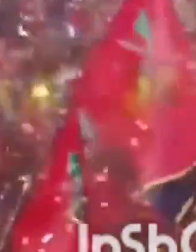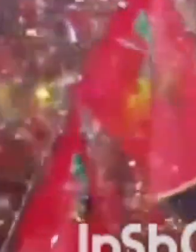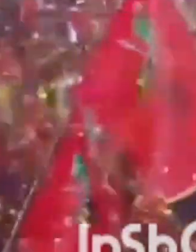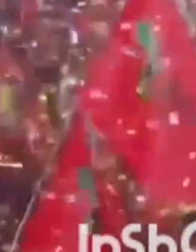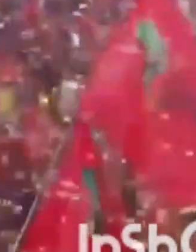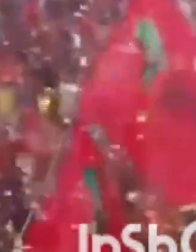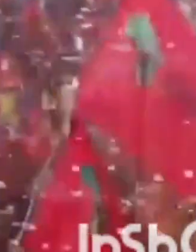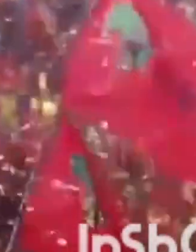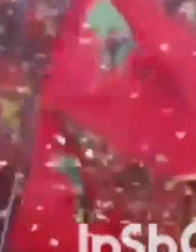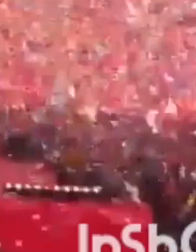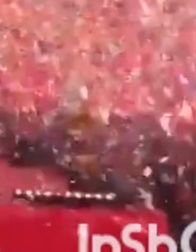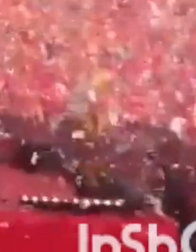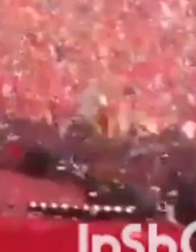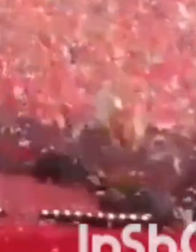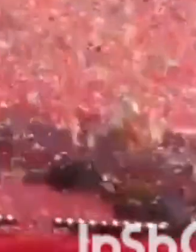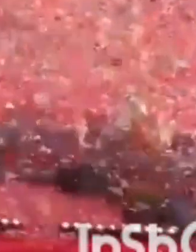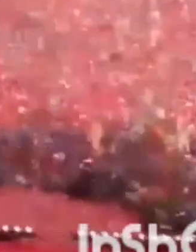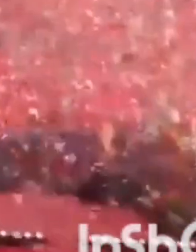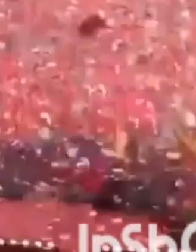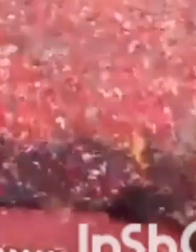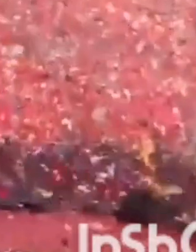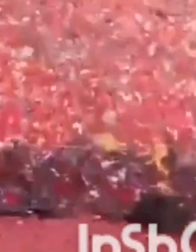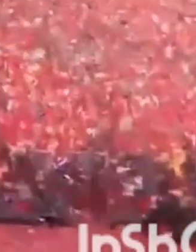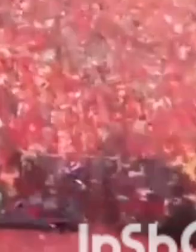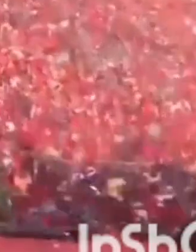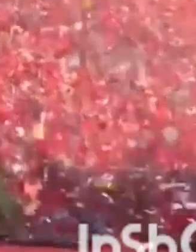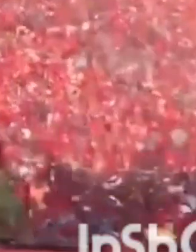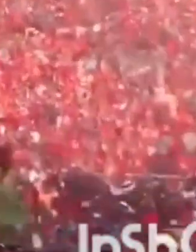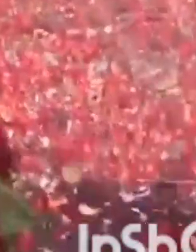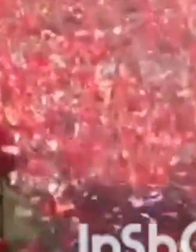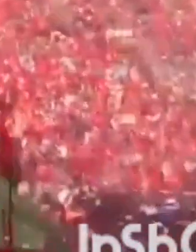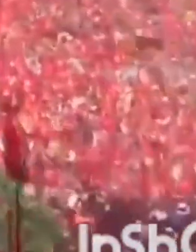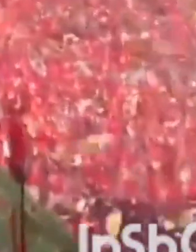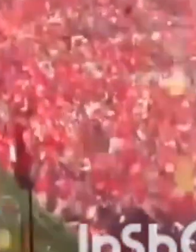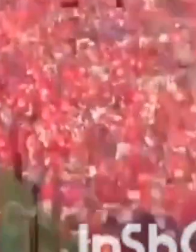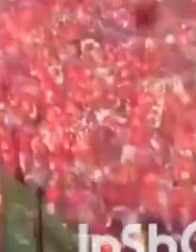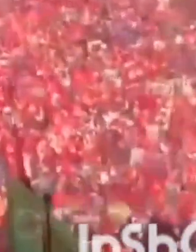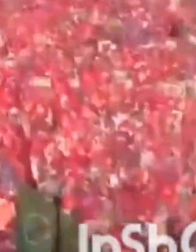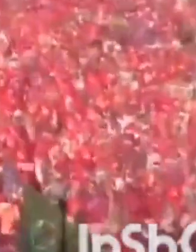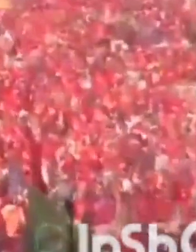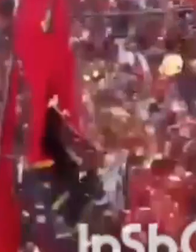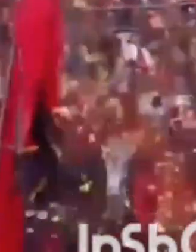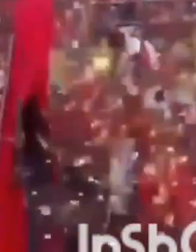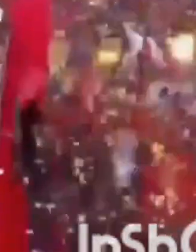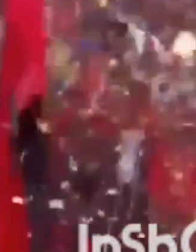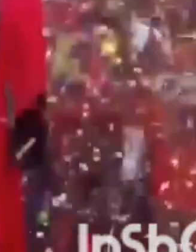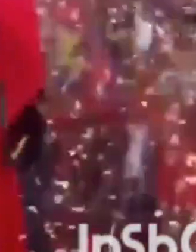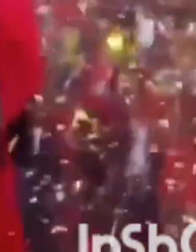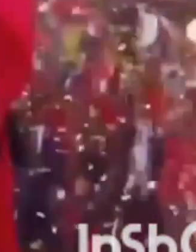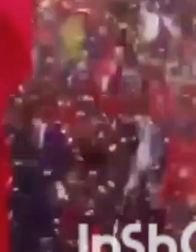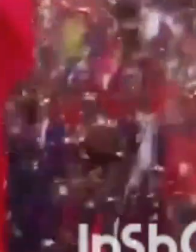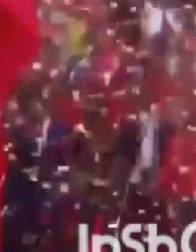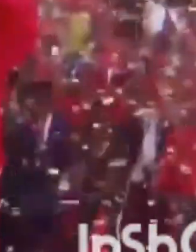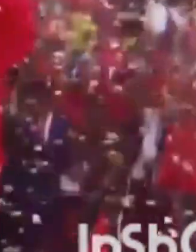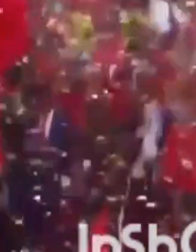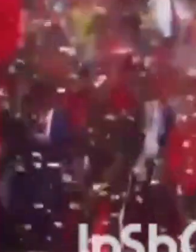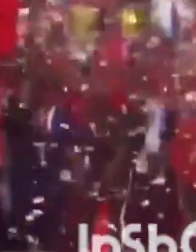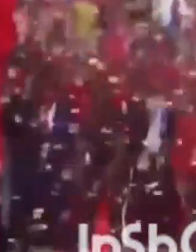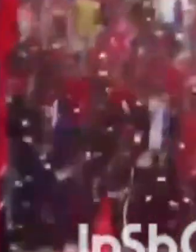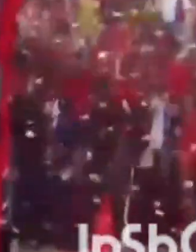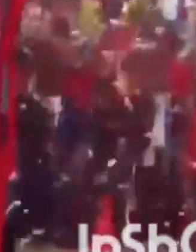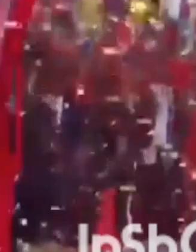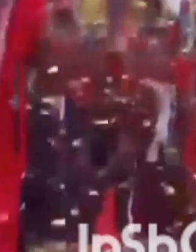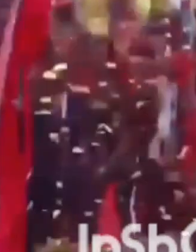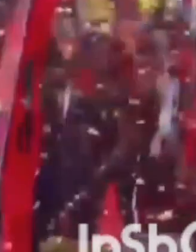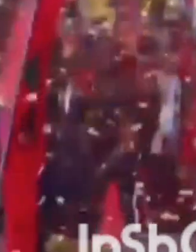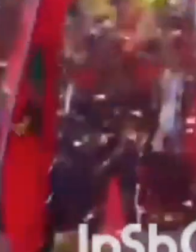is not willing to let go of that part anytime soon. Do let us know of your take regarding what he said in the previous slides, and that's all we have for now.